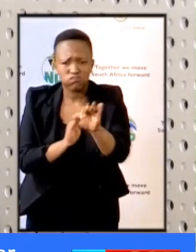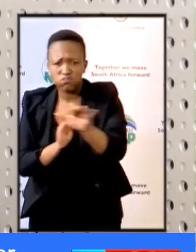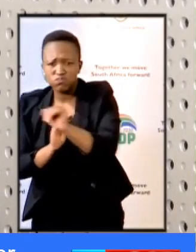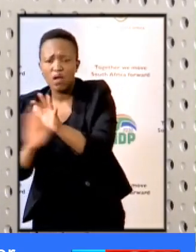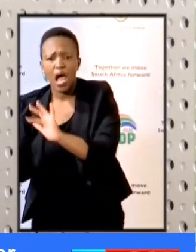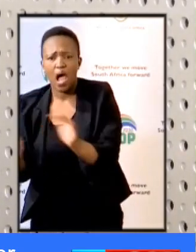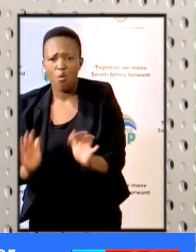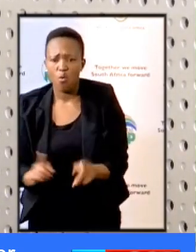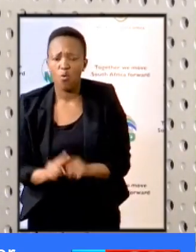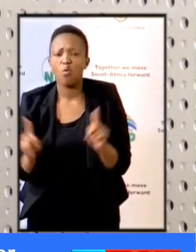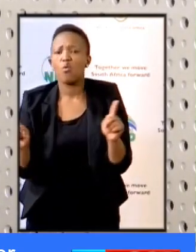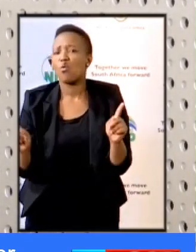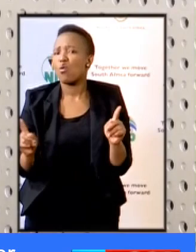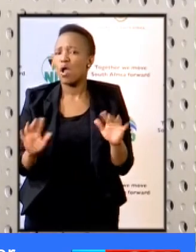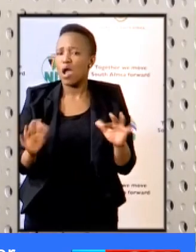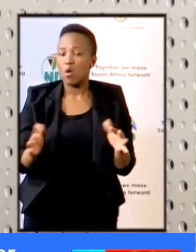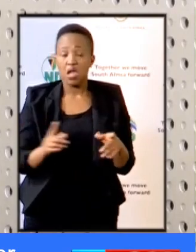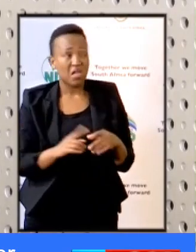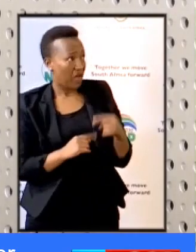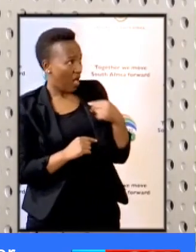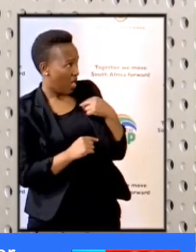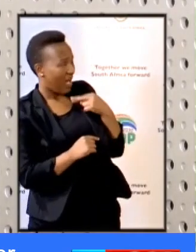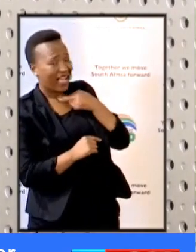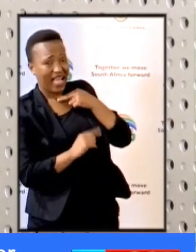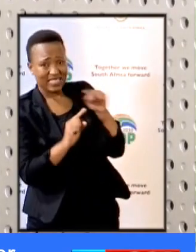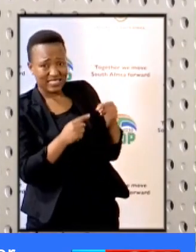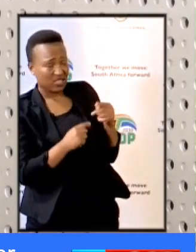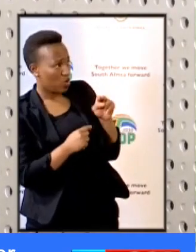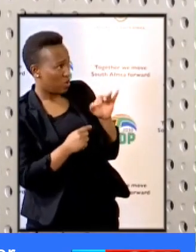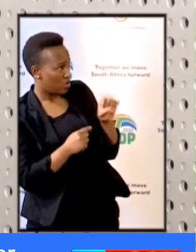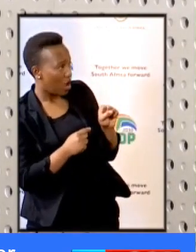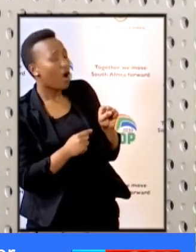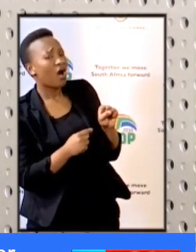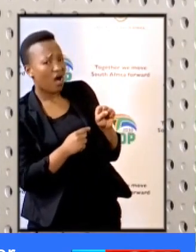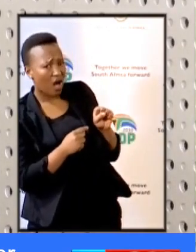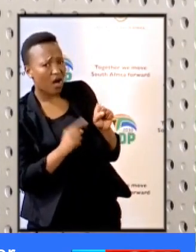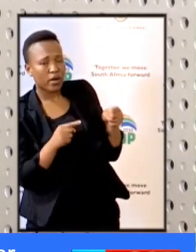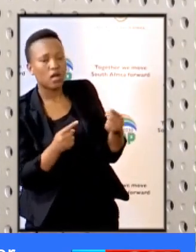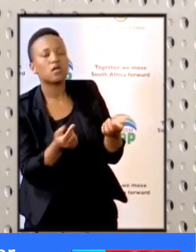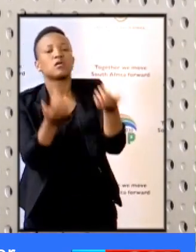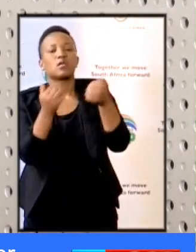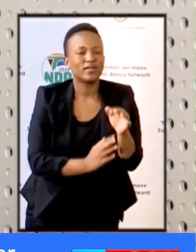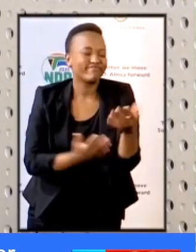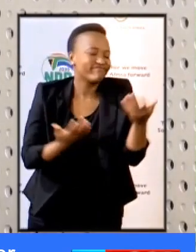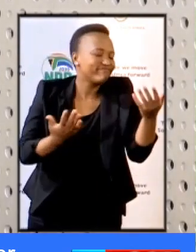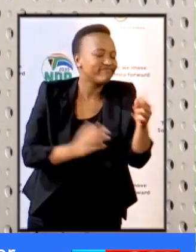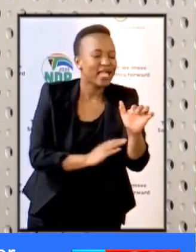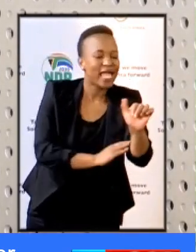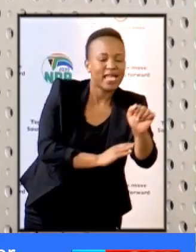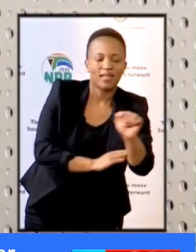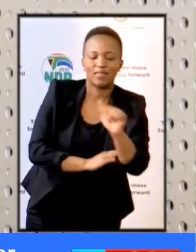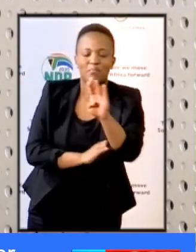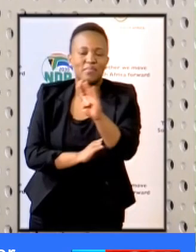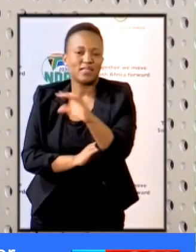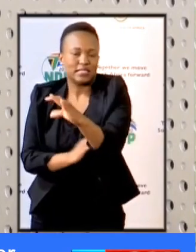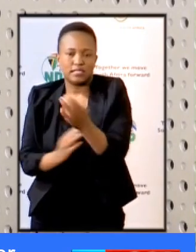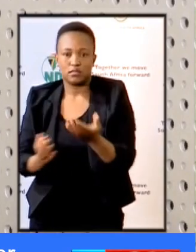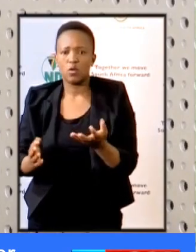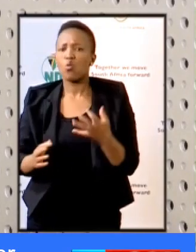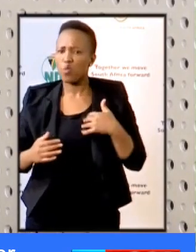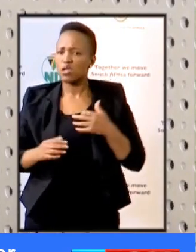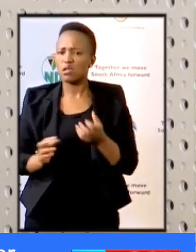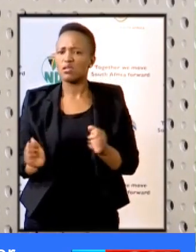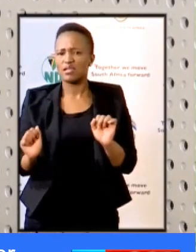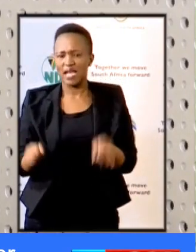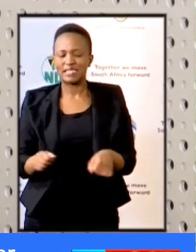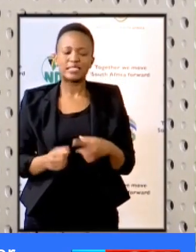way is to say, if we can't do that, we identify like or B or C. So we are prepared to do that. It's not going